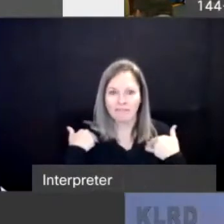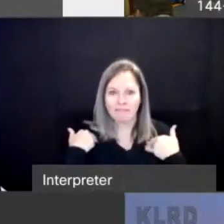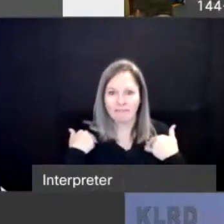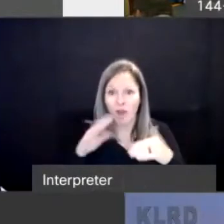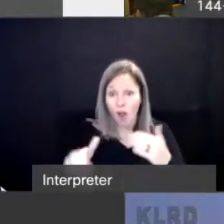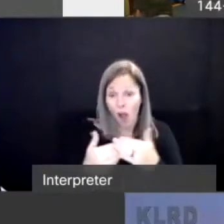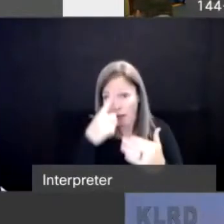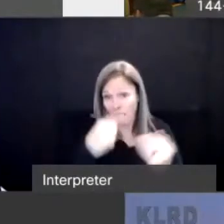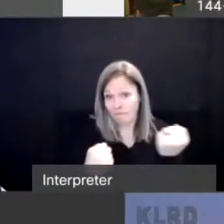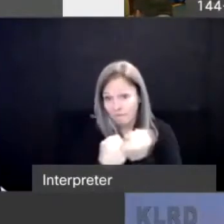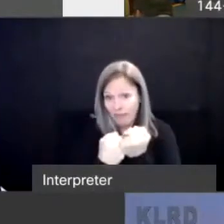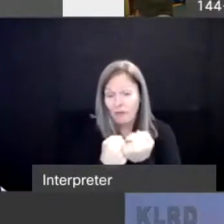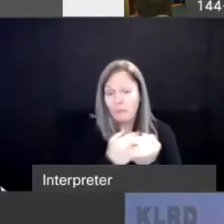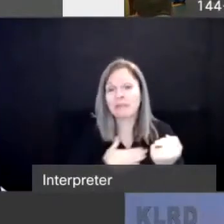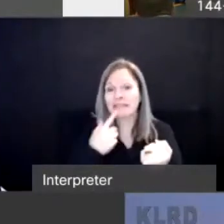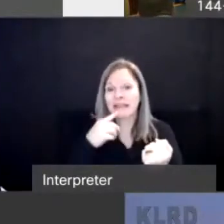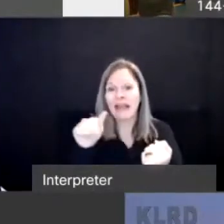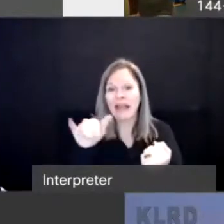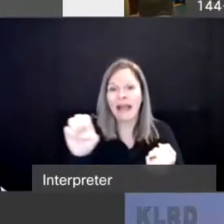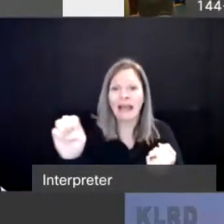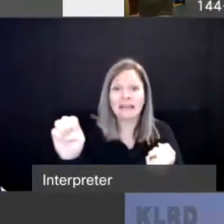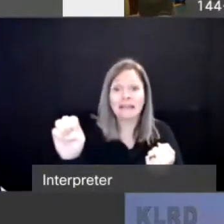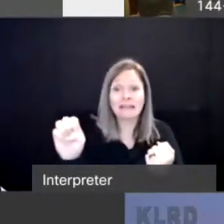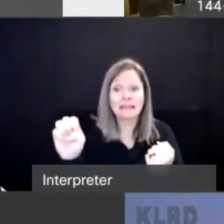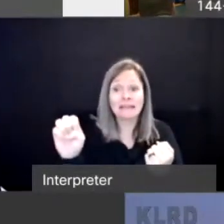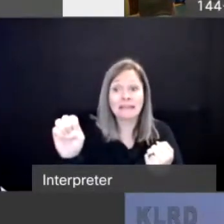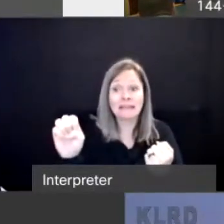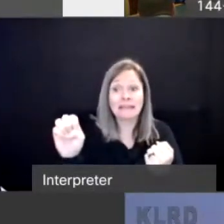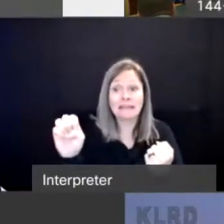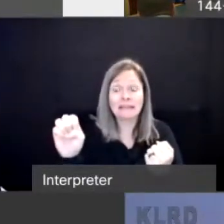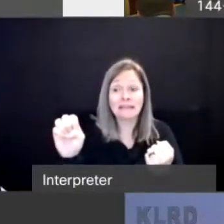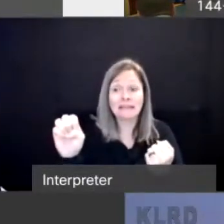in favor, please say aye.